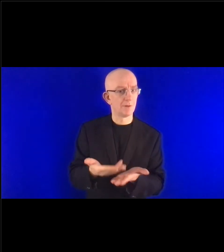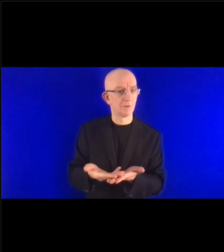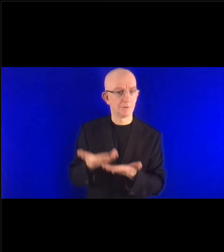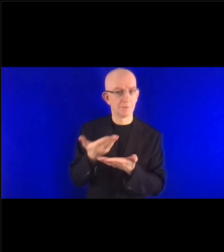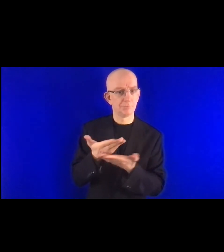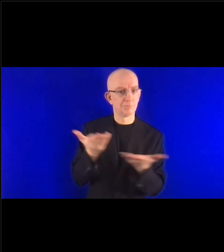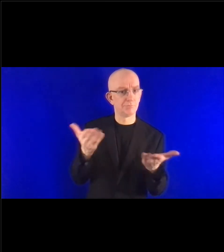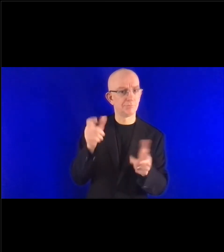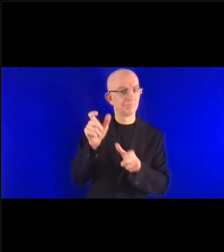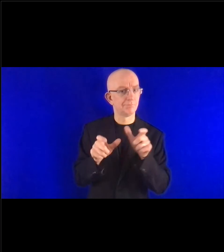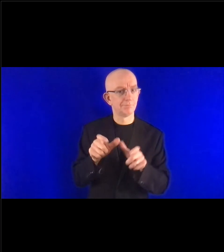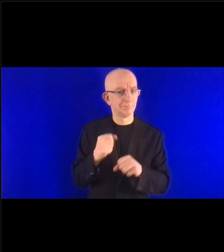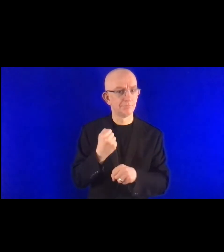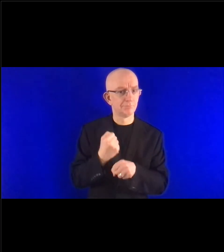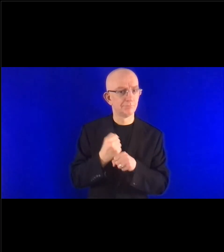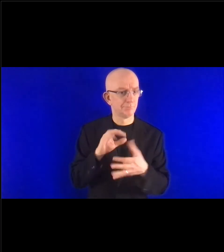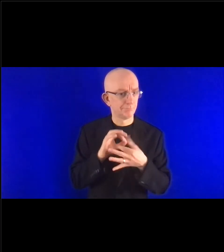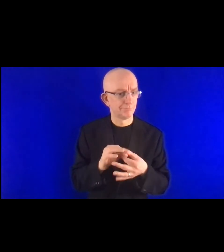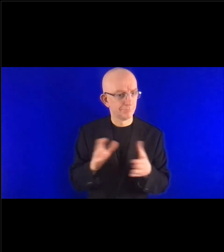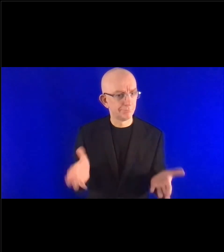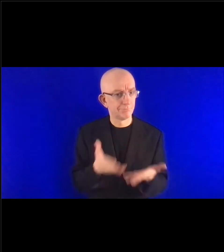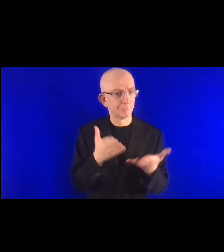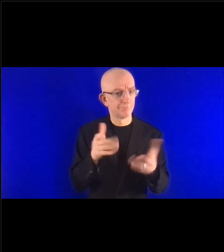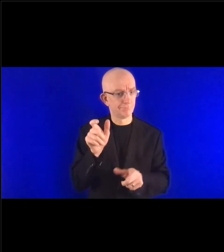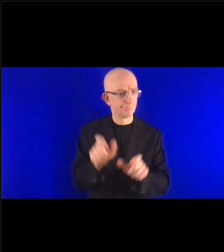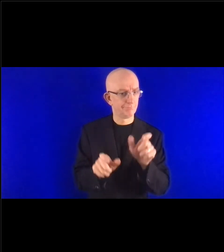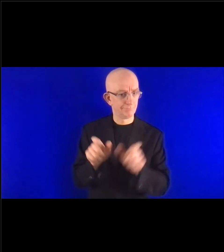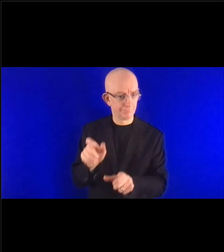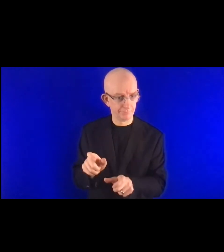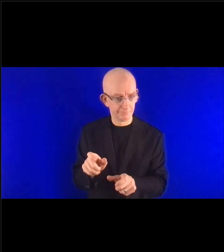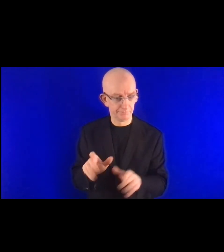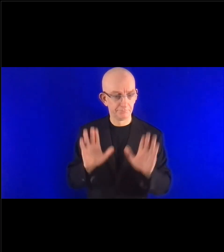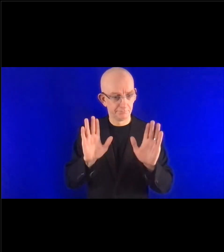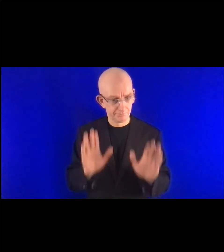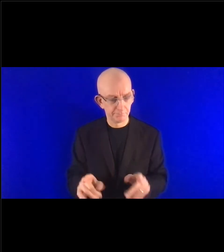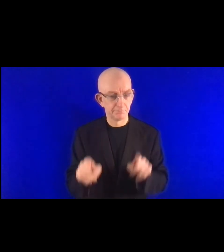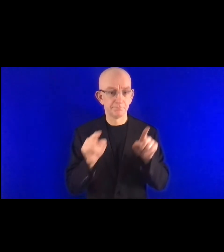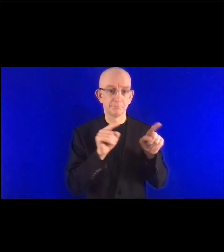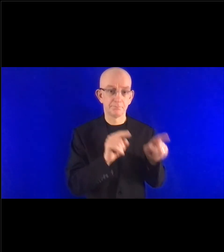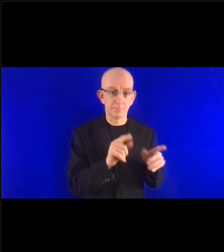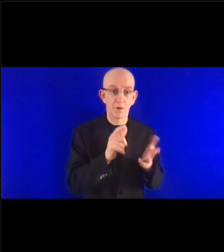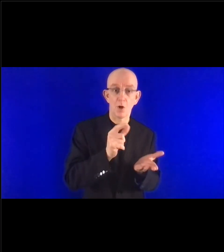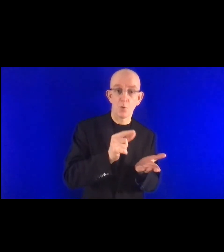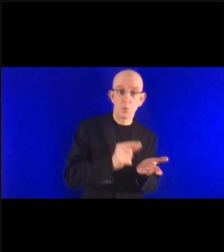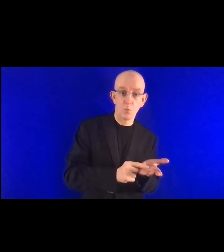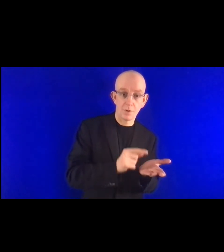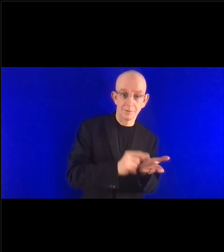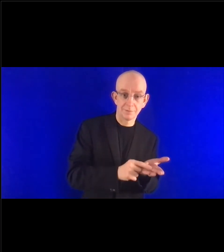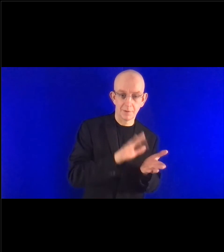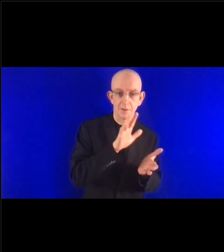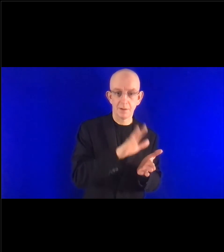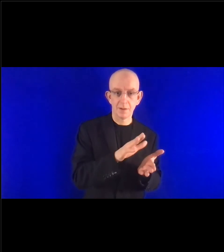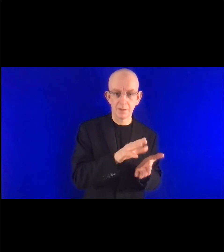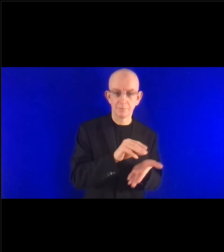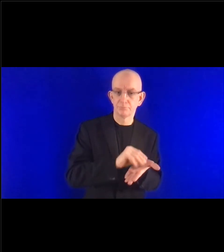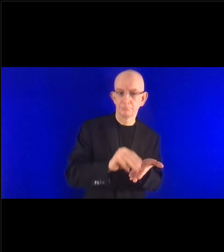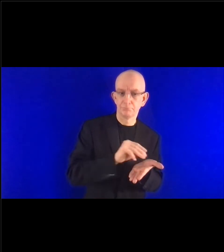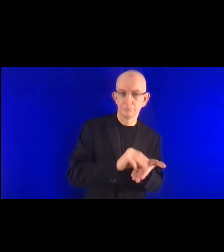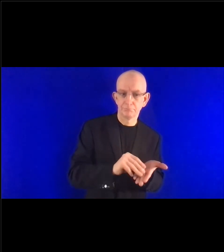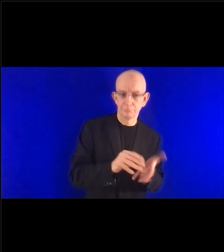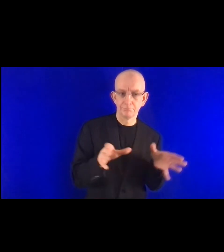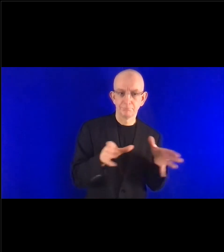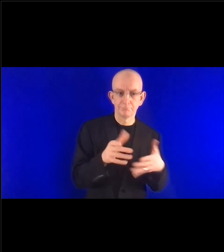collecting rehabilitation data that is disaggregated by sex and age. Thus, there is